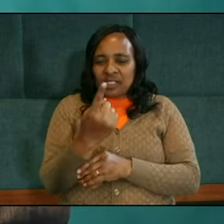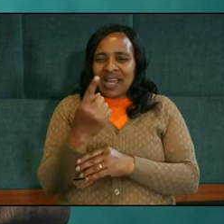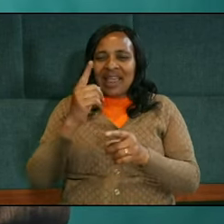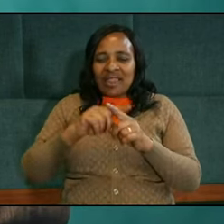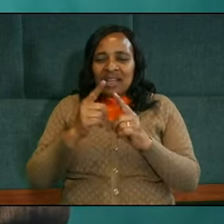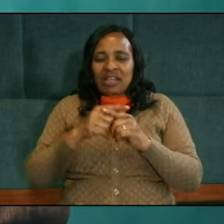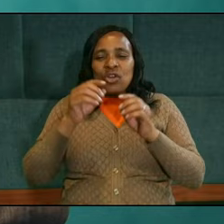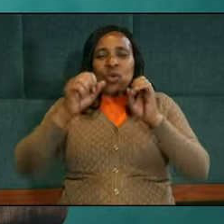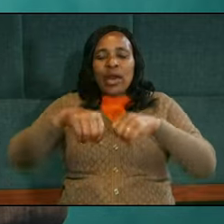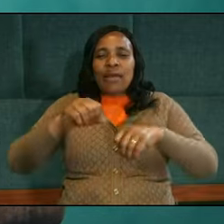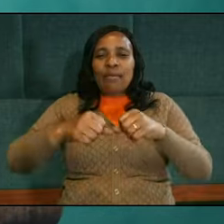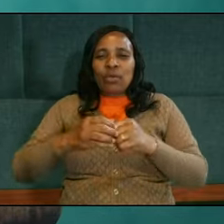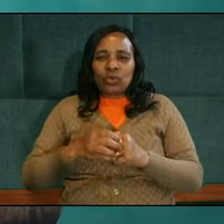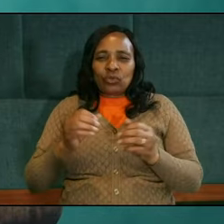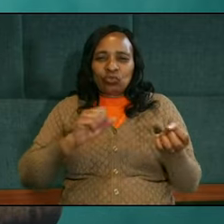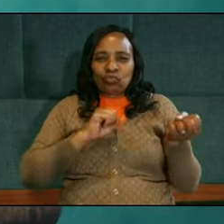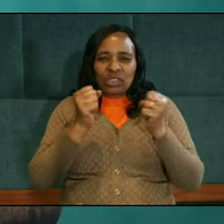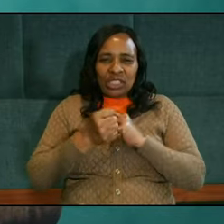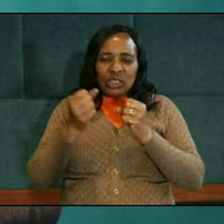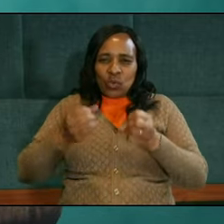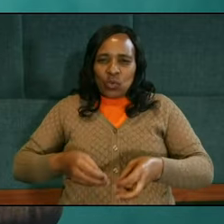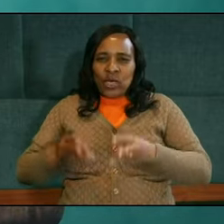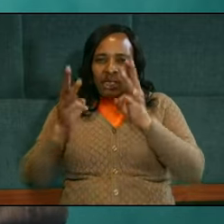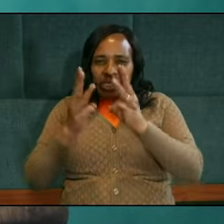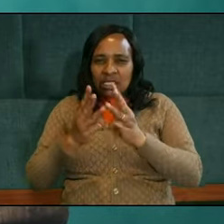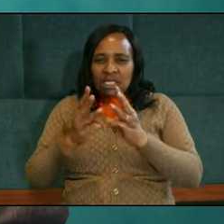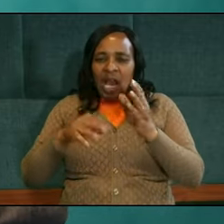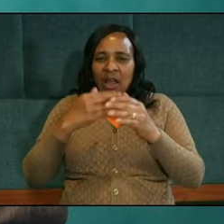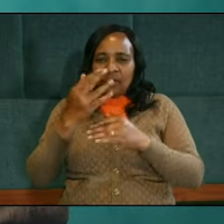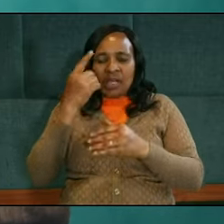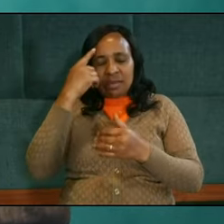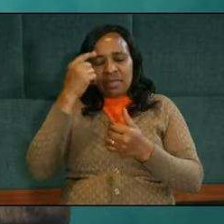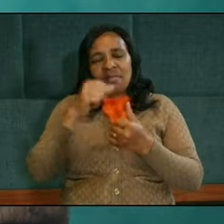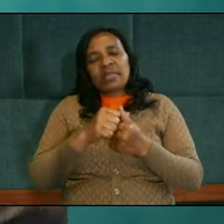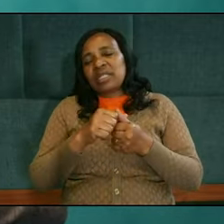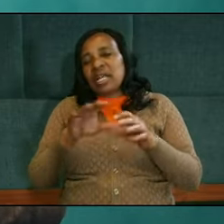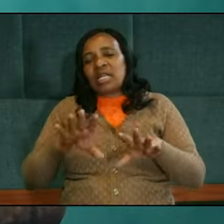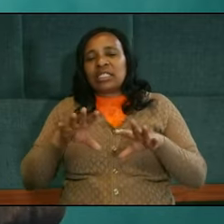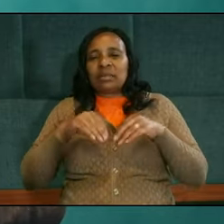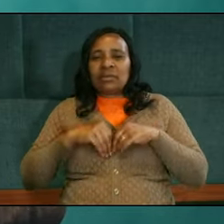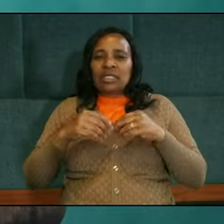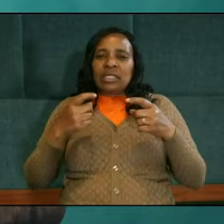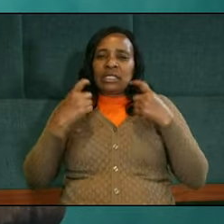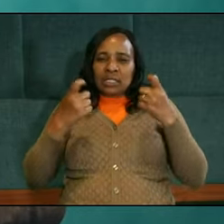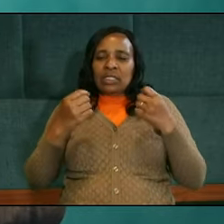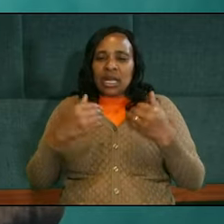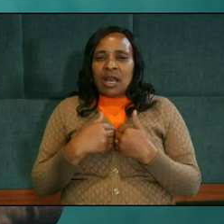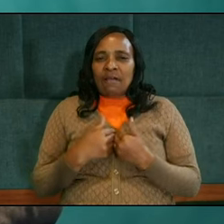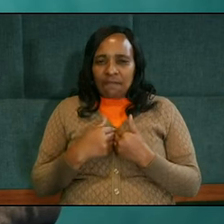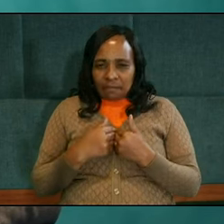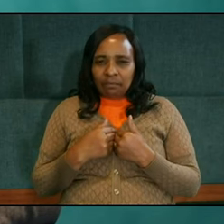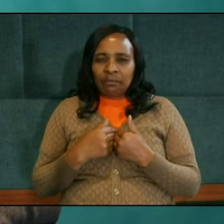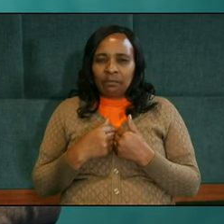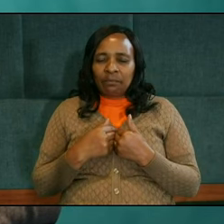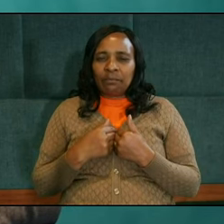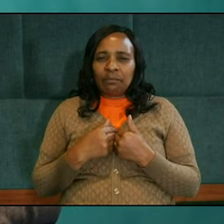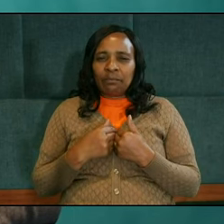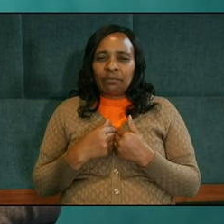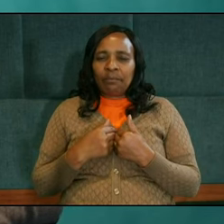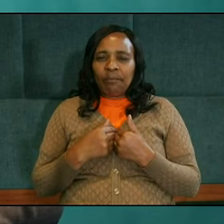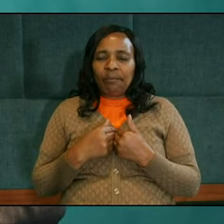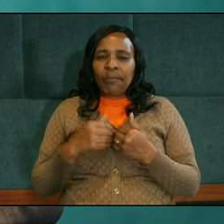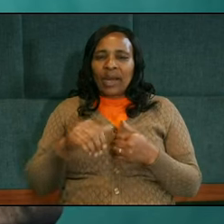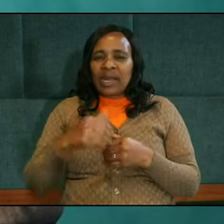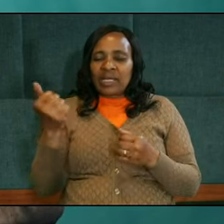able to change their ways mm-hmm. after realizing and acknowledging that they have sinned. Mm-hmm. See?